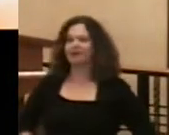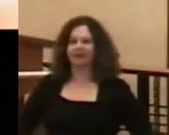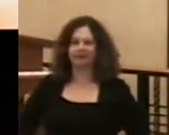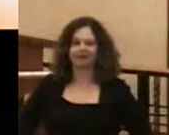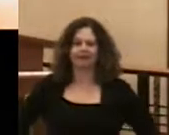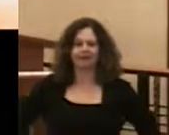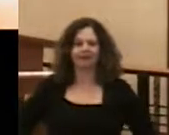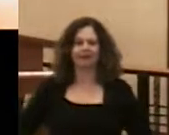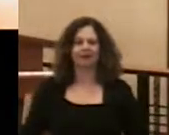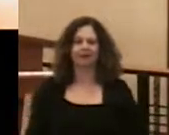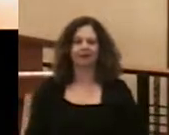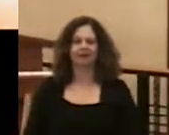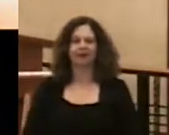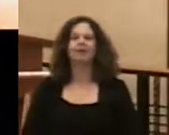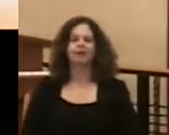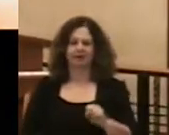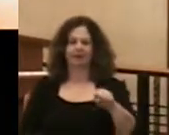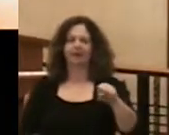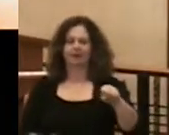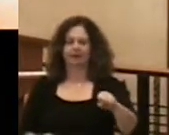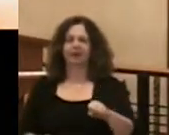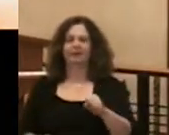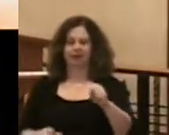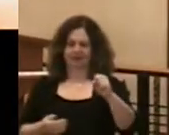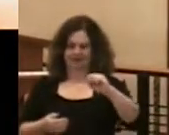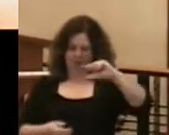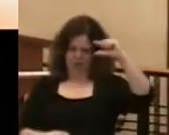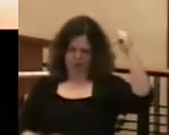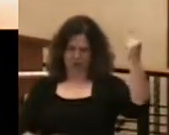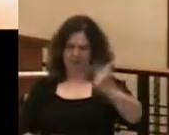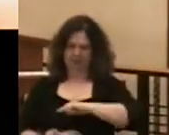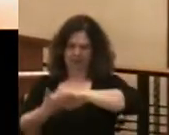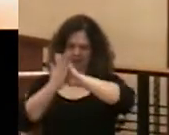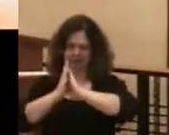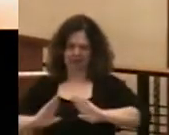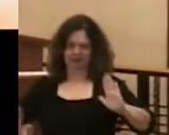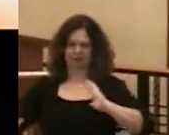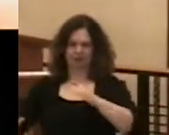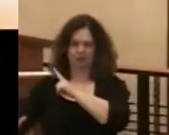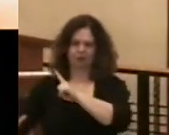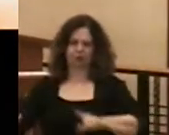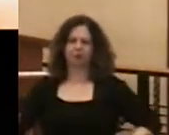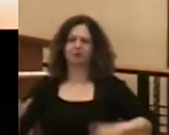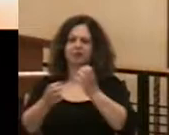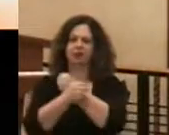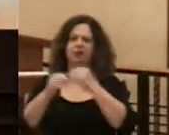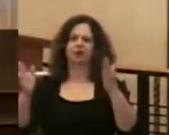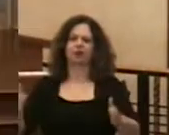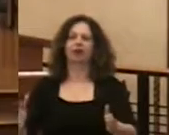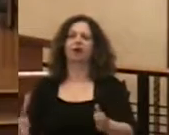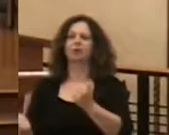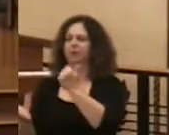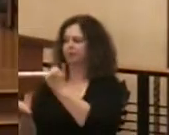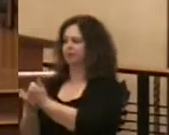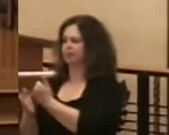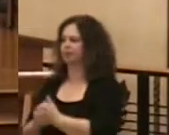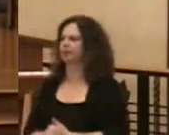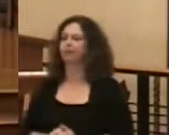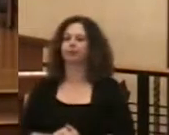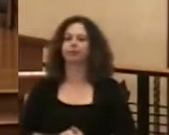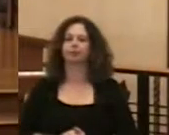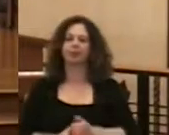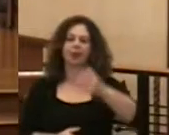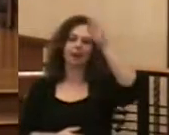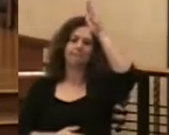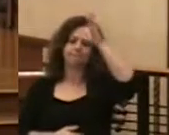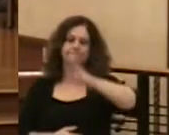Dear friends in Christ, grace to you and peace from God our Father and our Lord and Savior, Jesus the Christ. Amen. A man